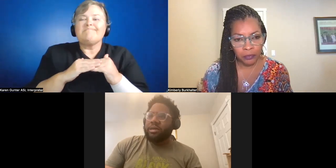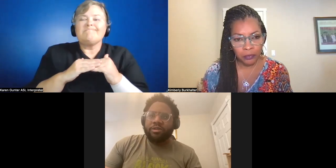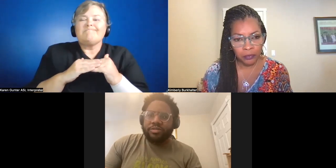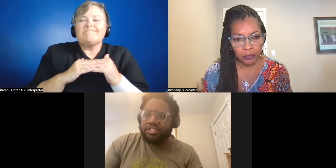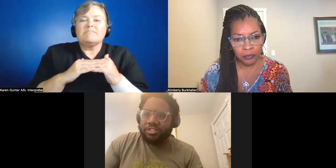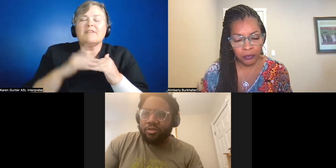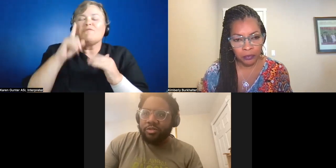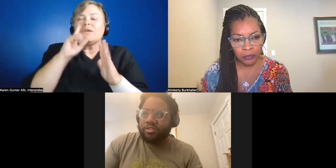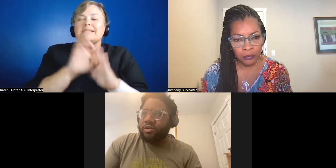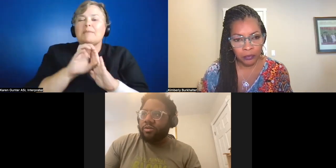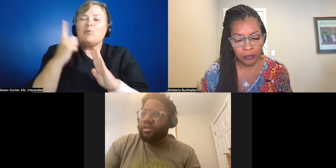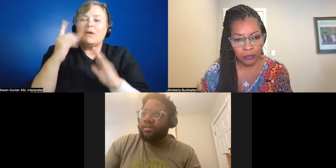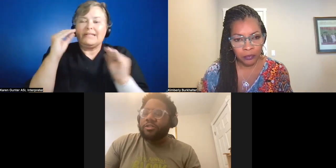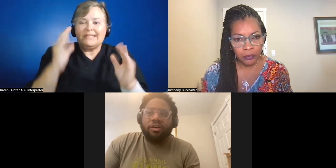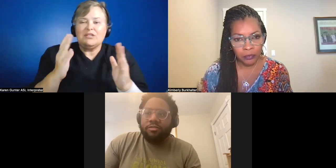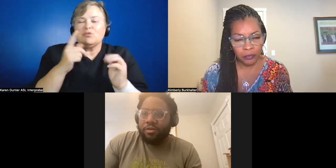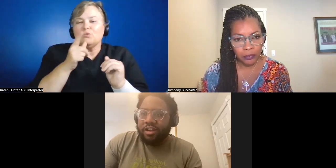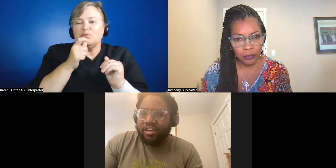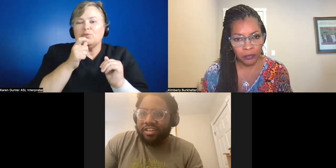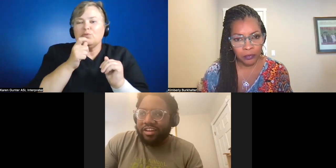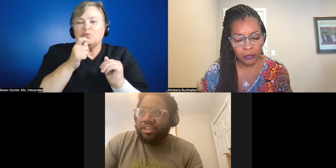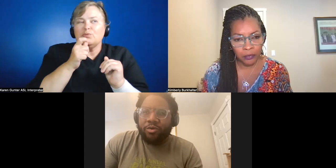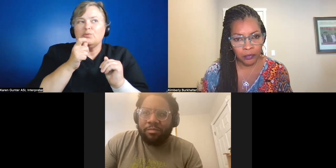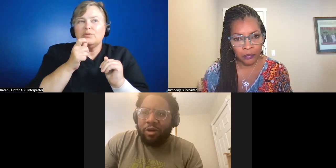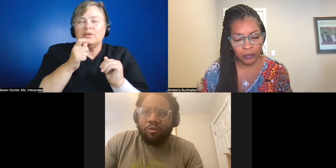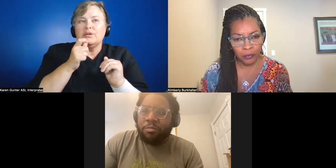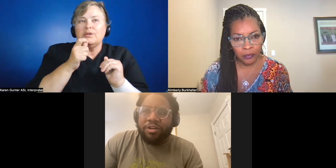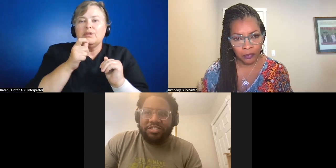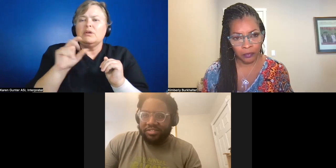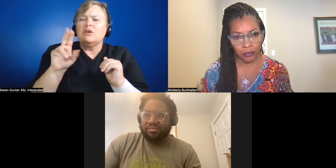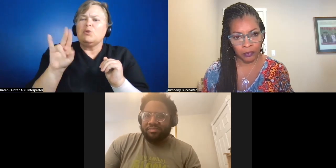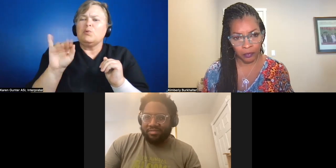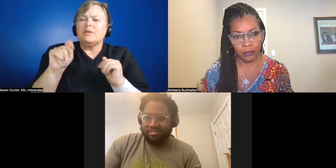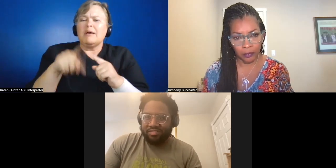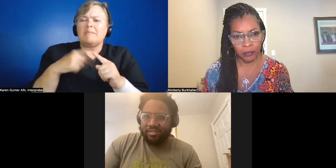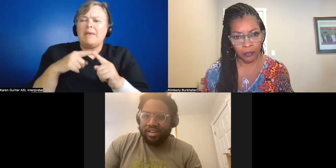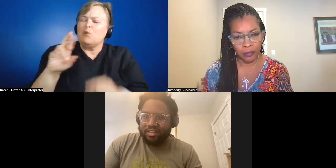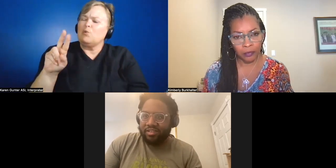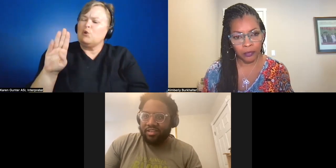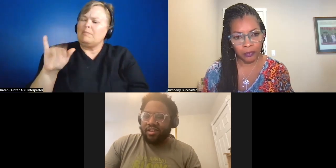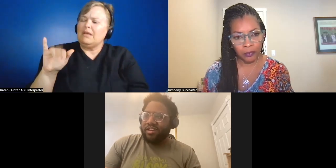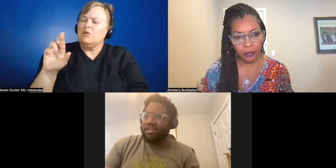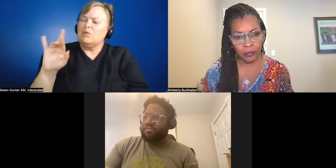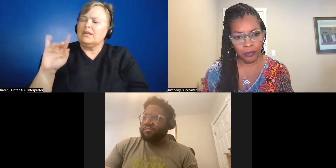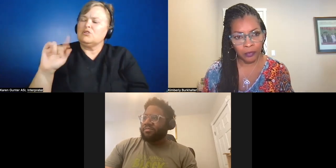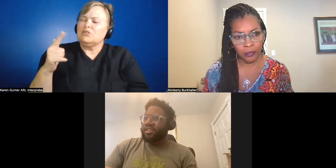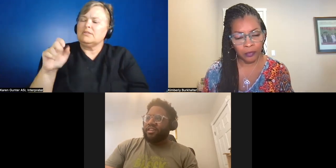for example, there was a teacher who was, we're talking for a unit about Ruby Bridges, right?